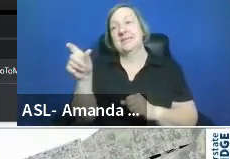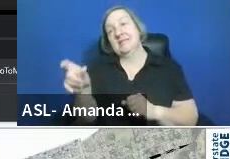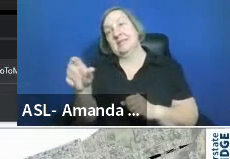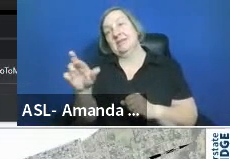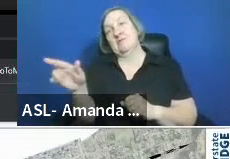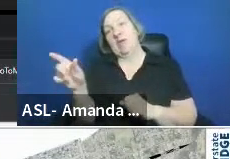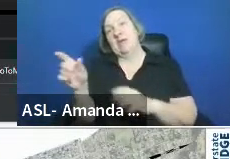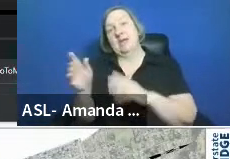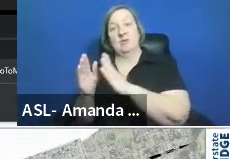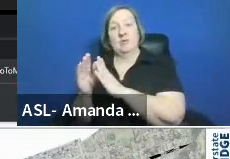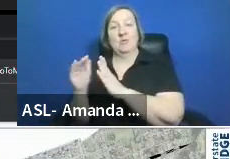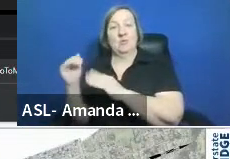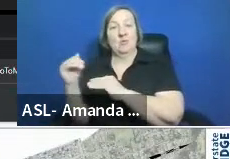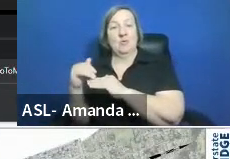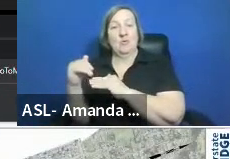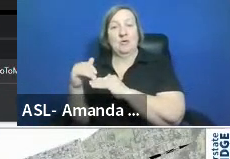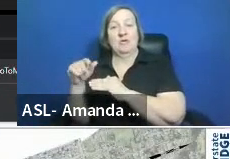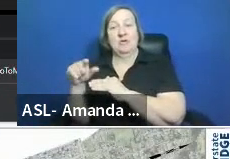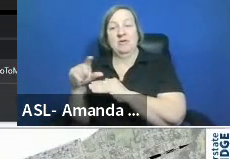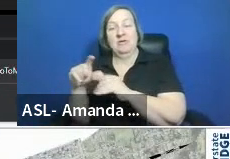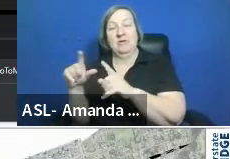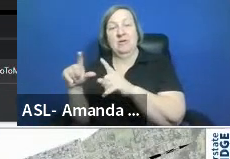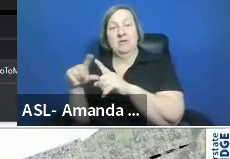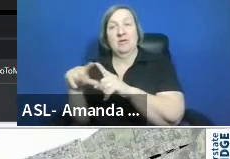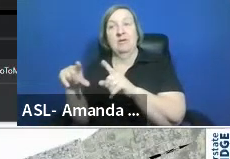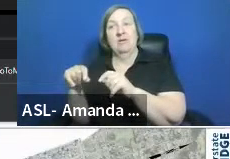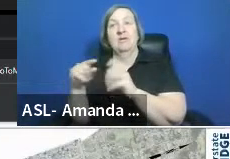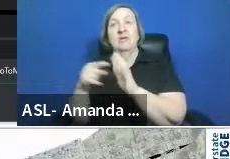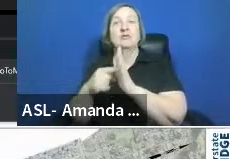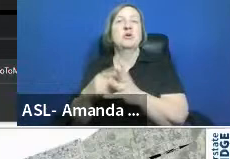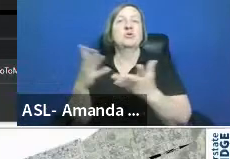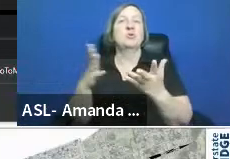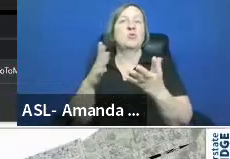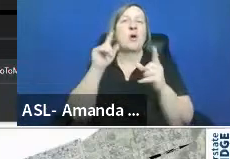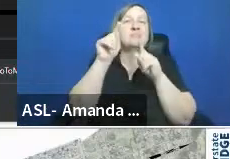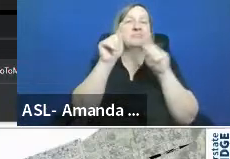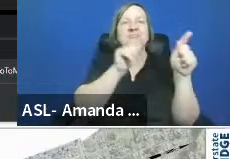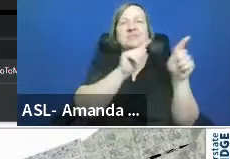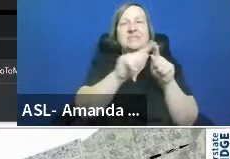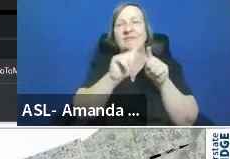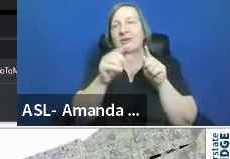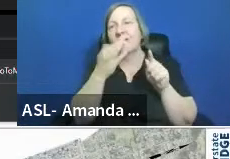that shows you what's being shown on the map itself.